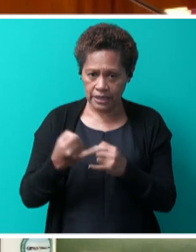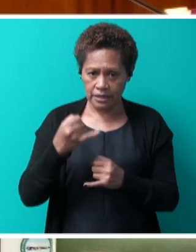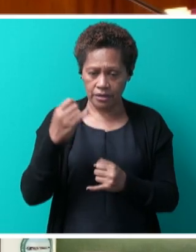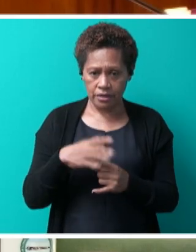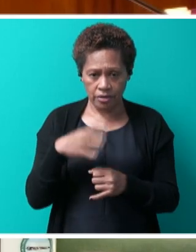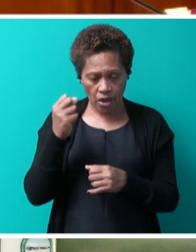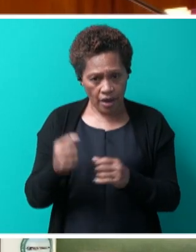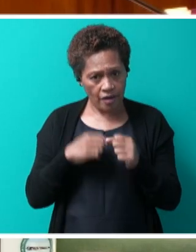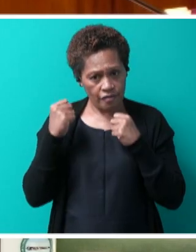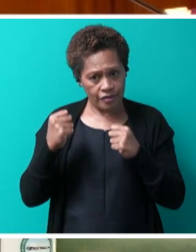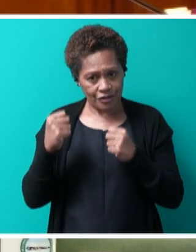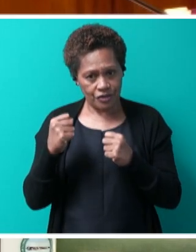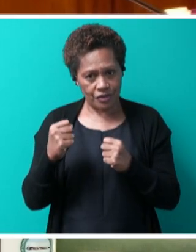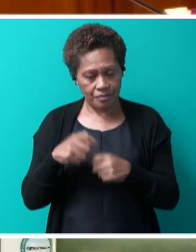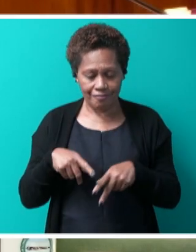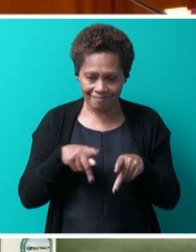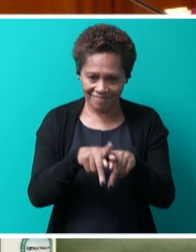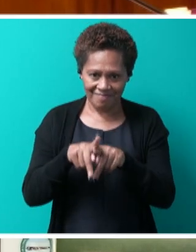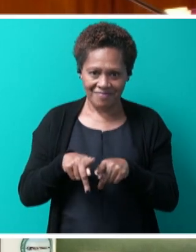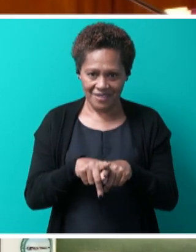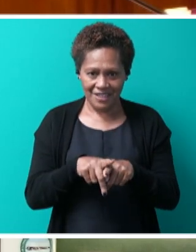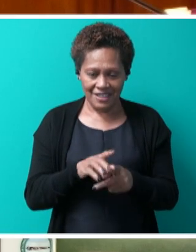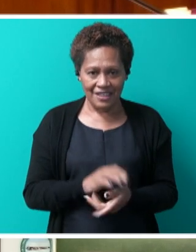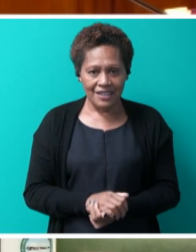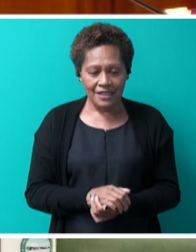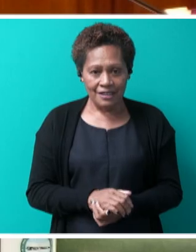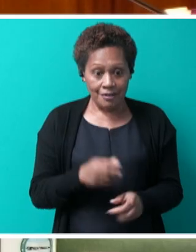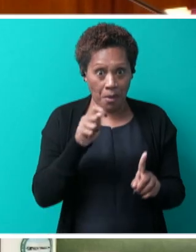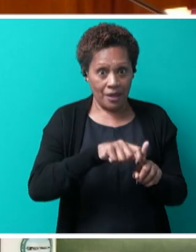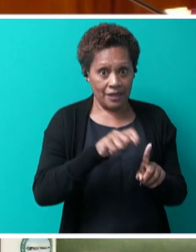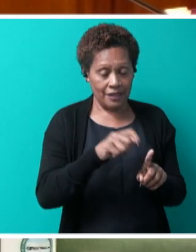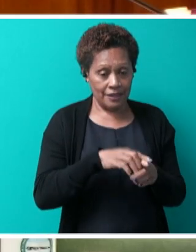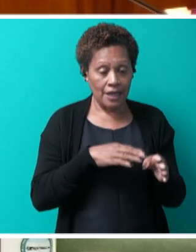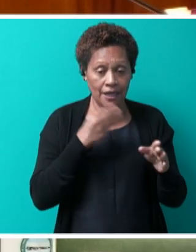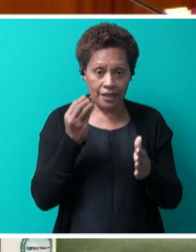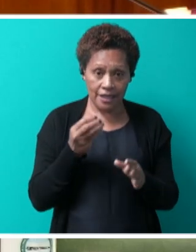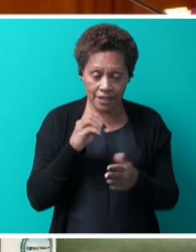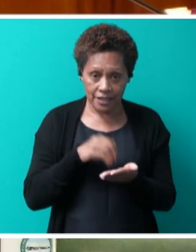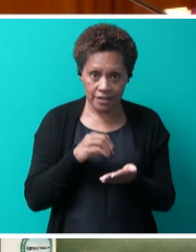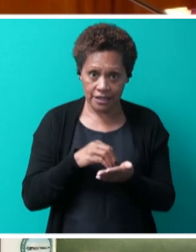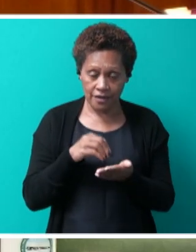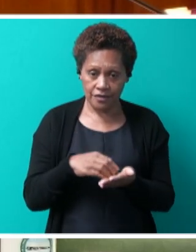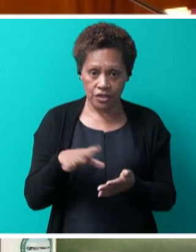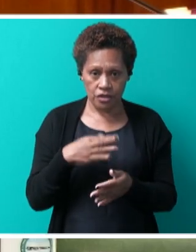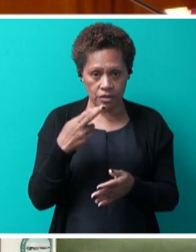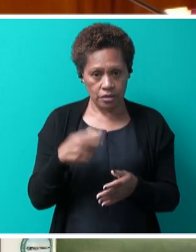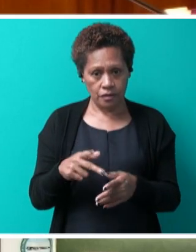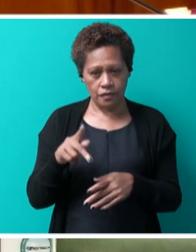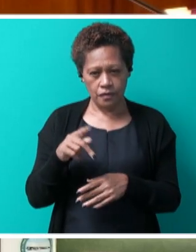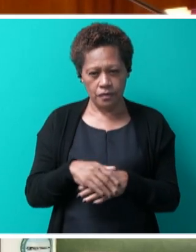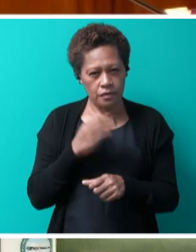grassroots entrepreneurship. The Register of Title Service was largely advisory, also generated consistent